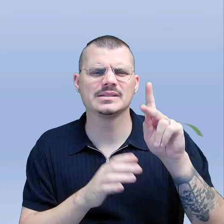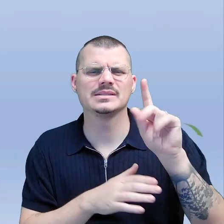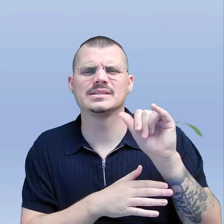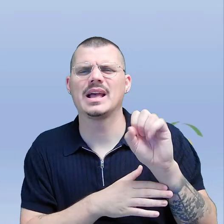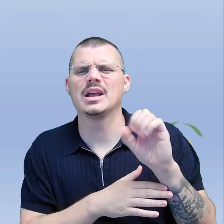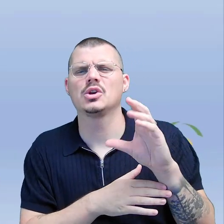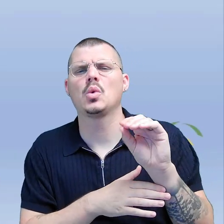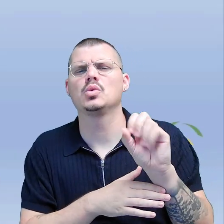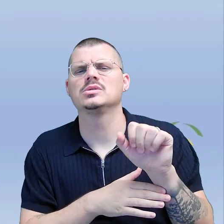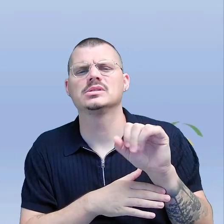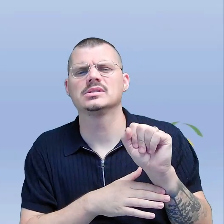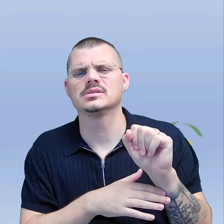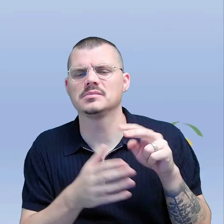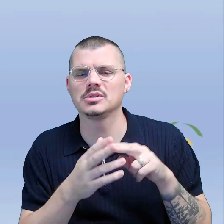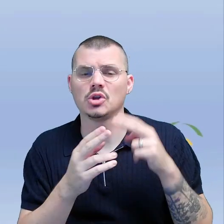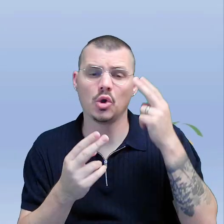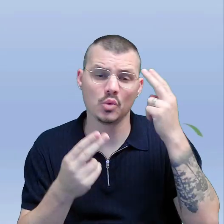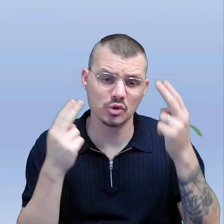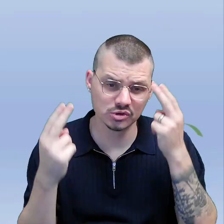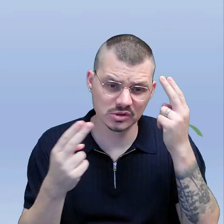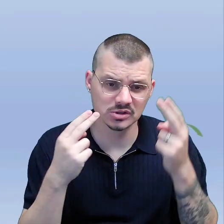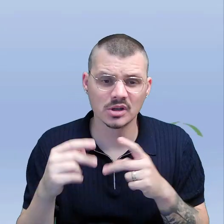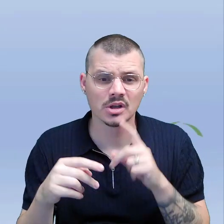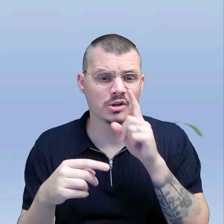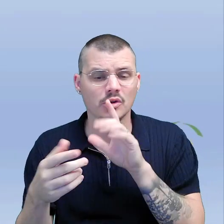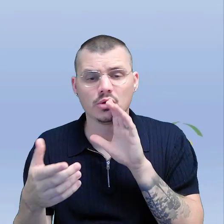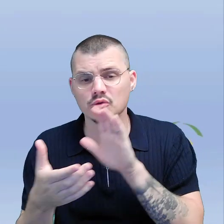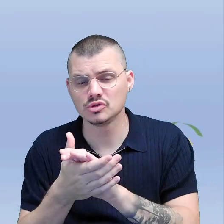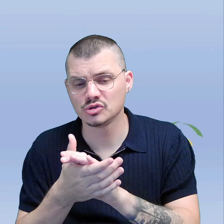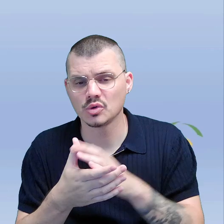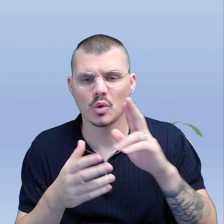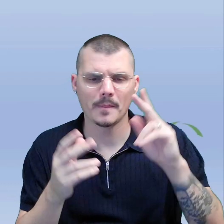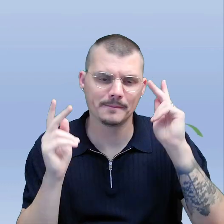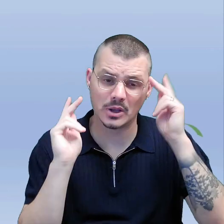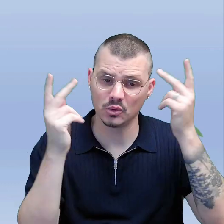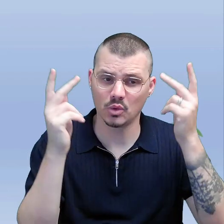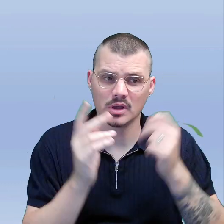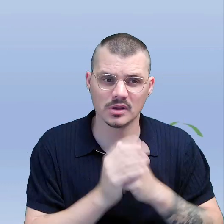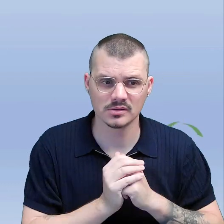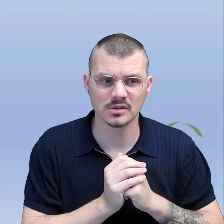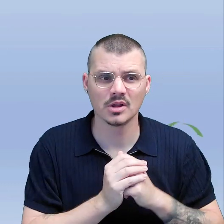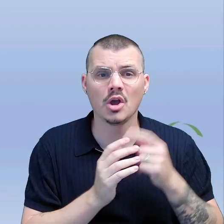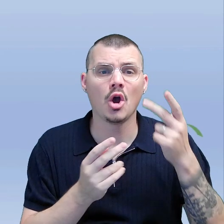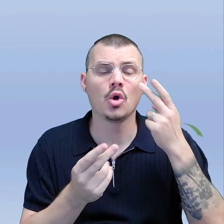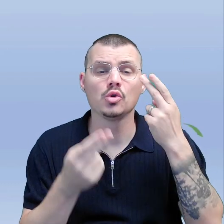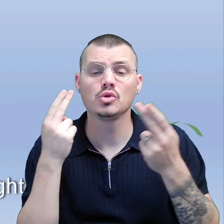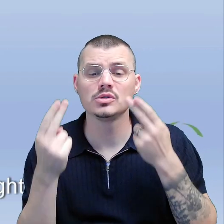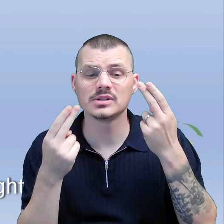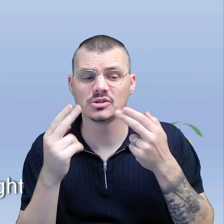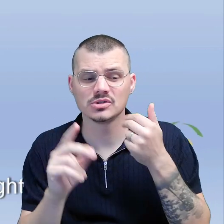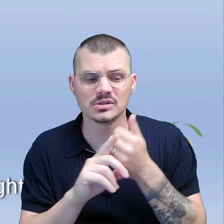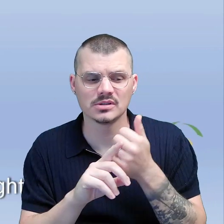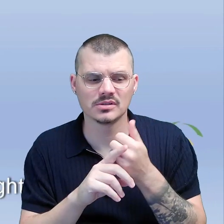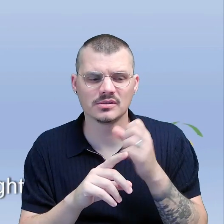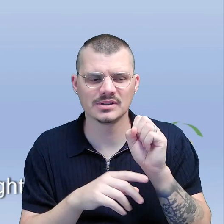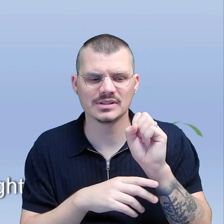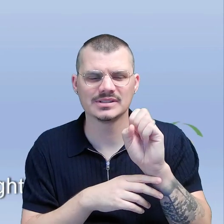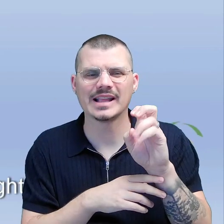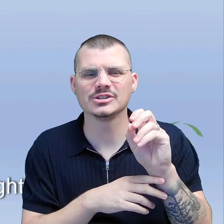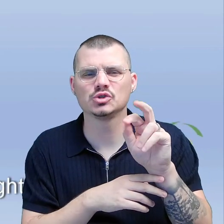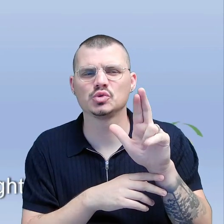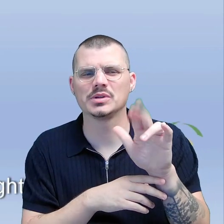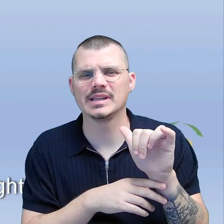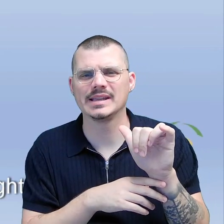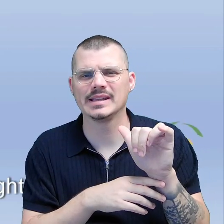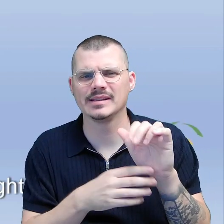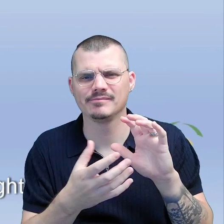What do I mean by psychosis, right? Hallucinations, delusions, or paranoia. Hallucinations are